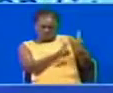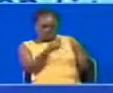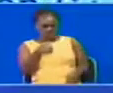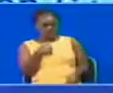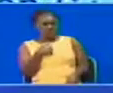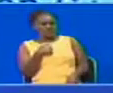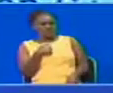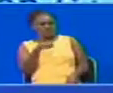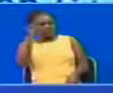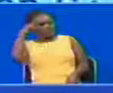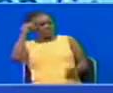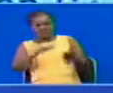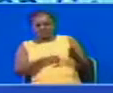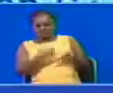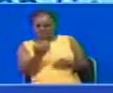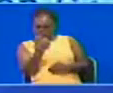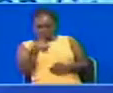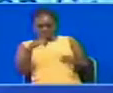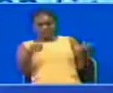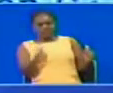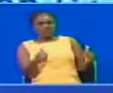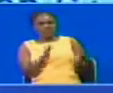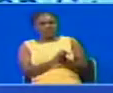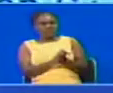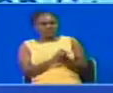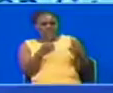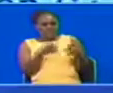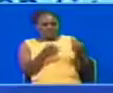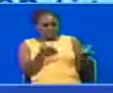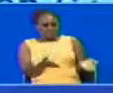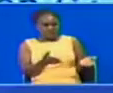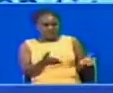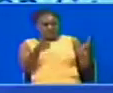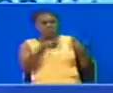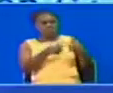years. Mm-hmm. What do you think is wrong here? Mm-hmm. But let's for the moment say that this is the